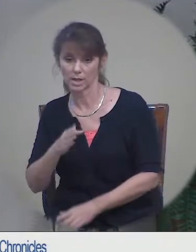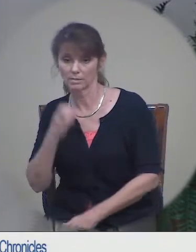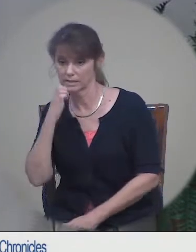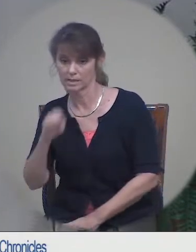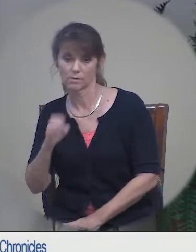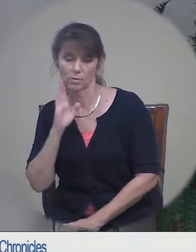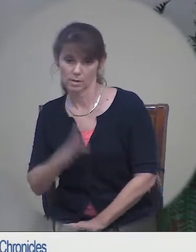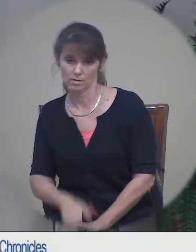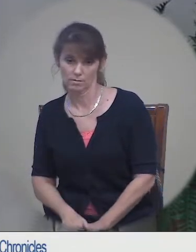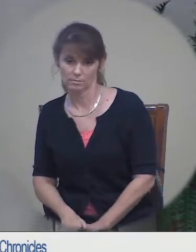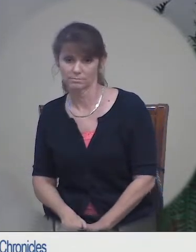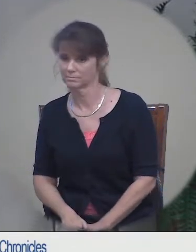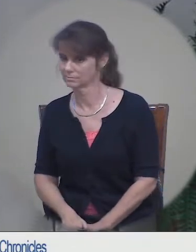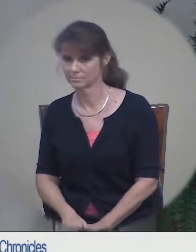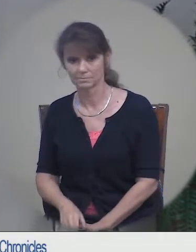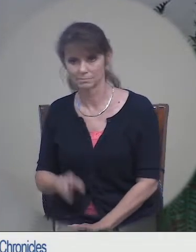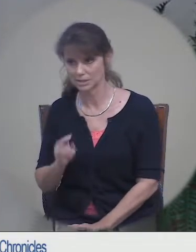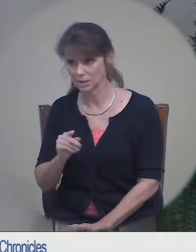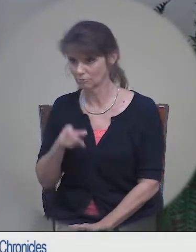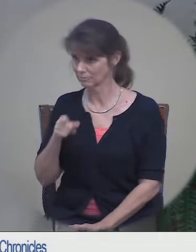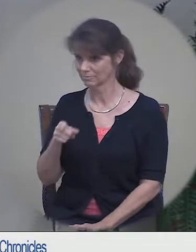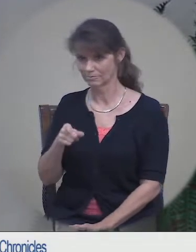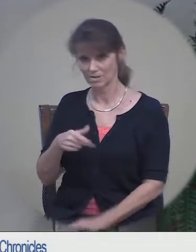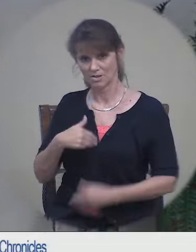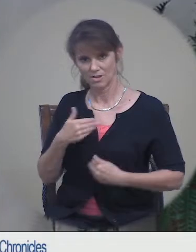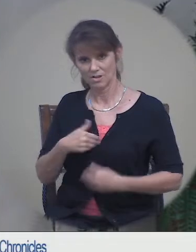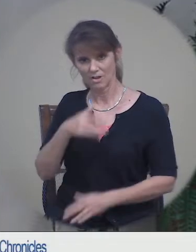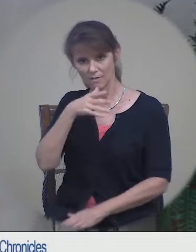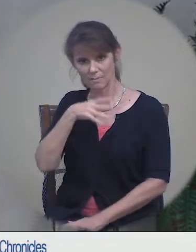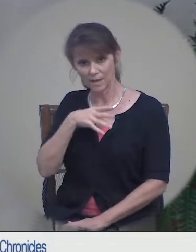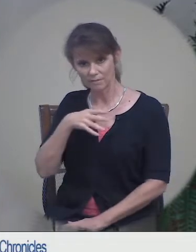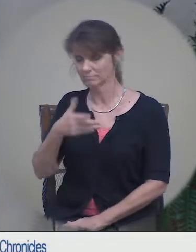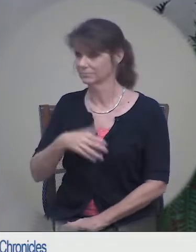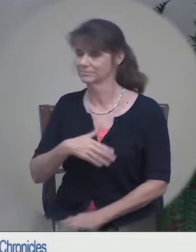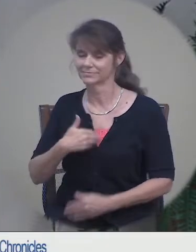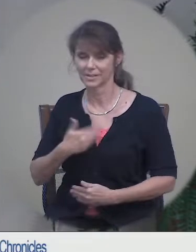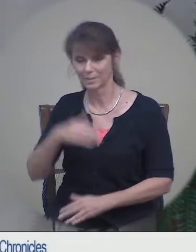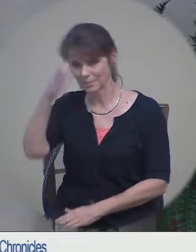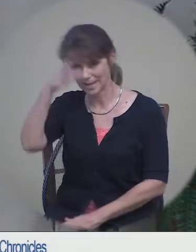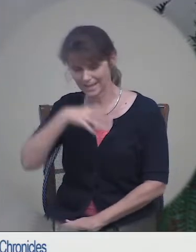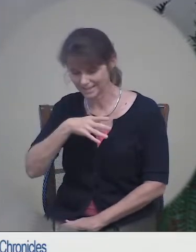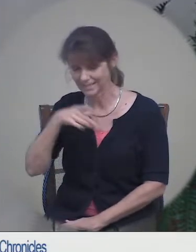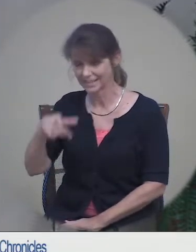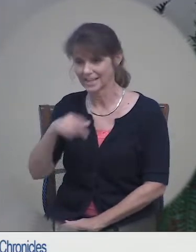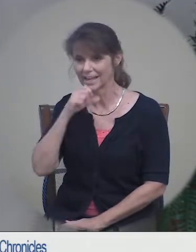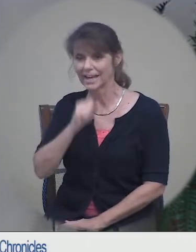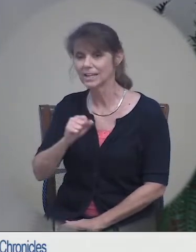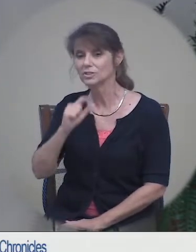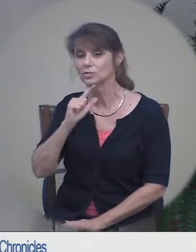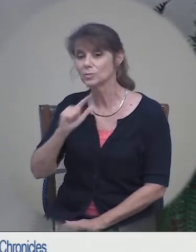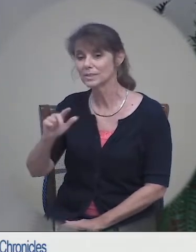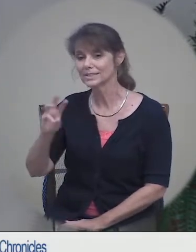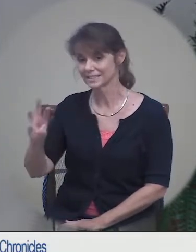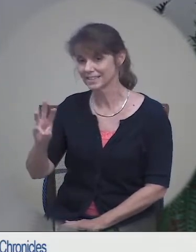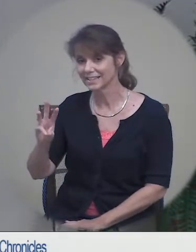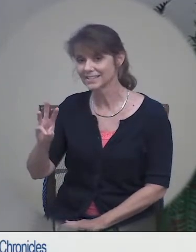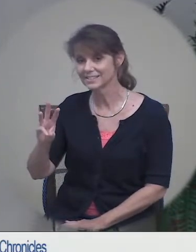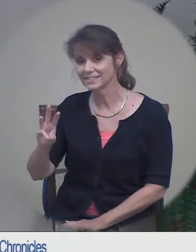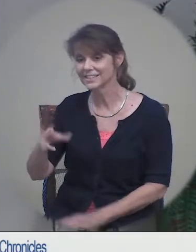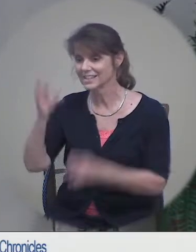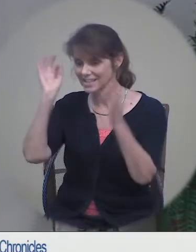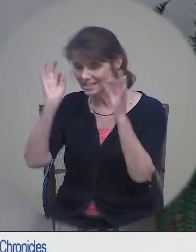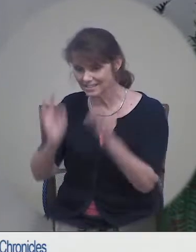This young man at the age of 26, when he assumed the throne, chose to live a different kind of